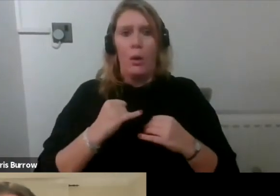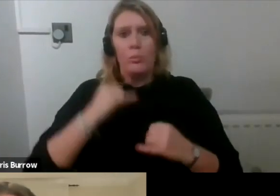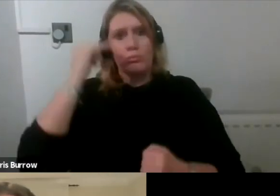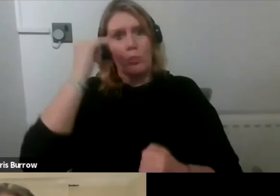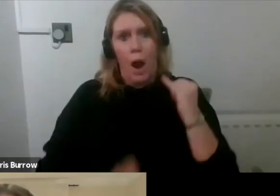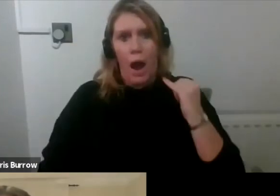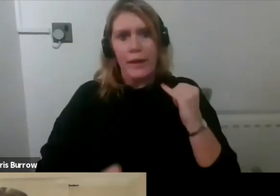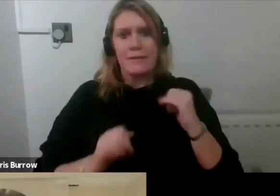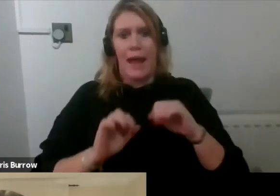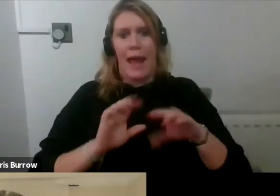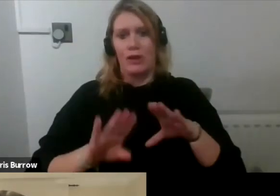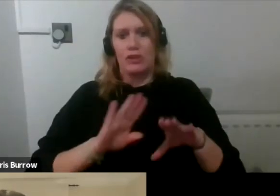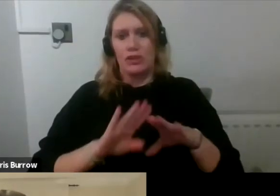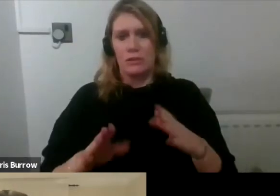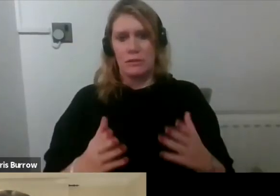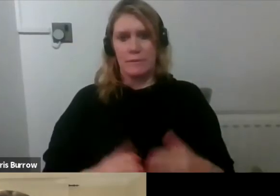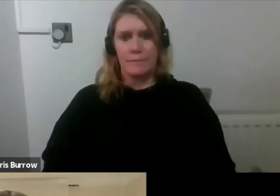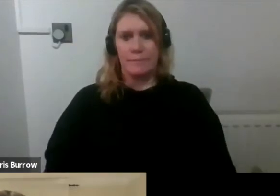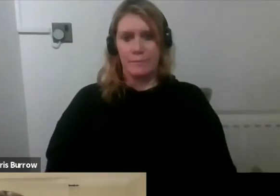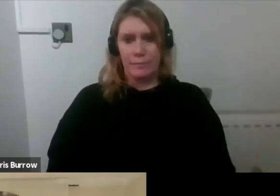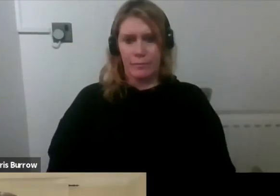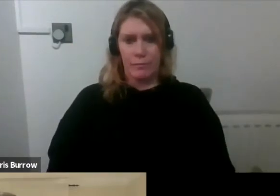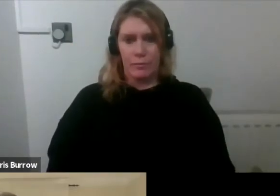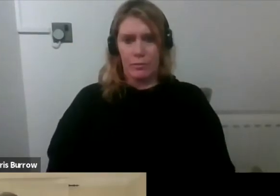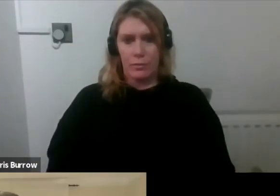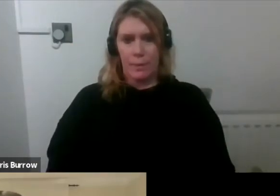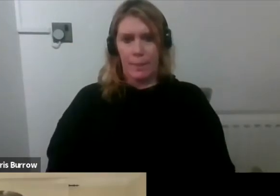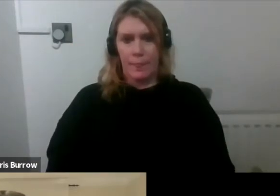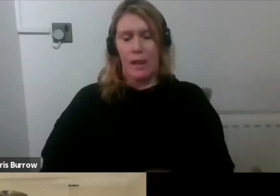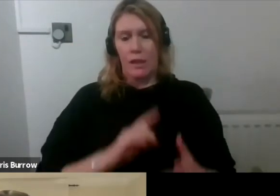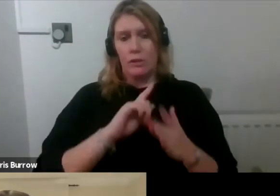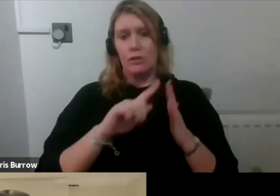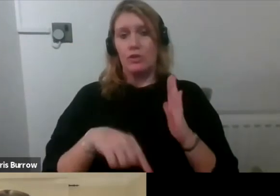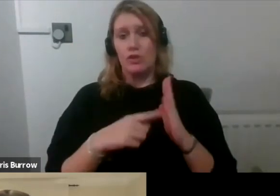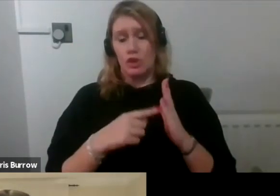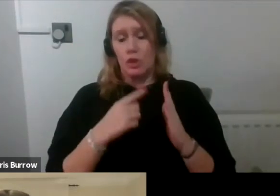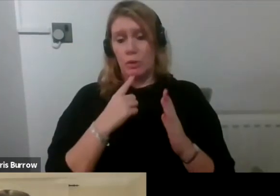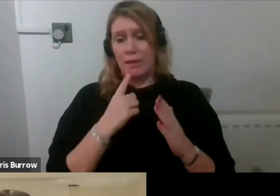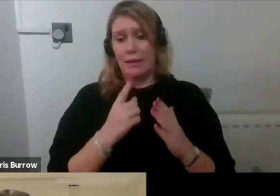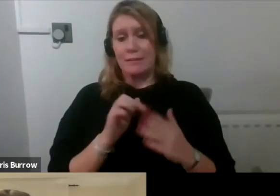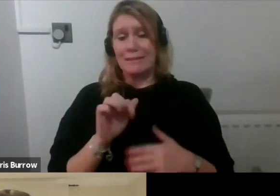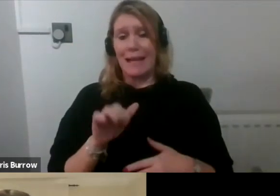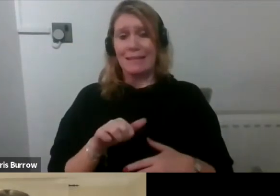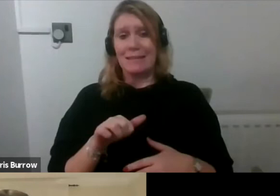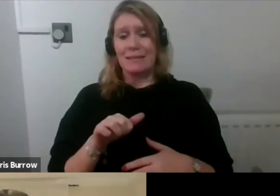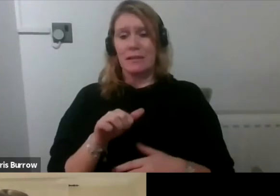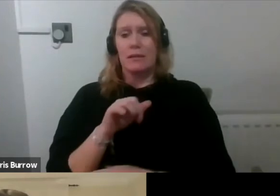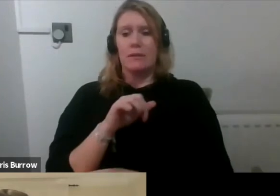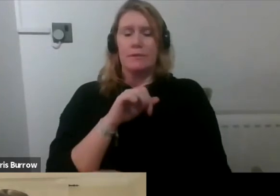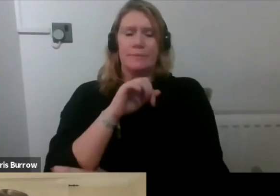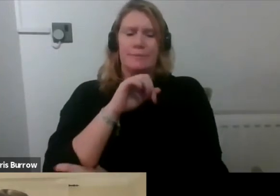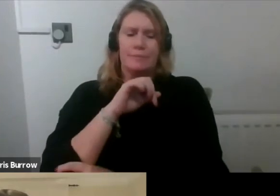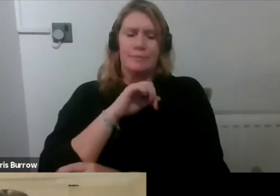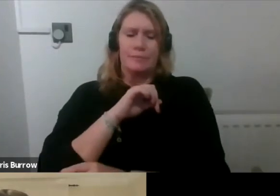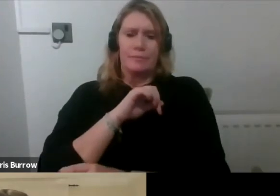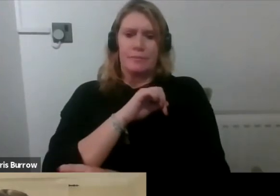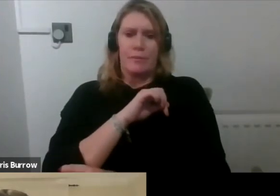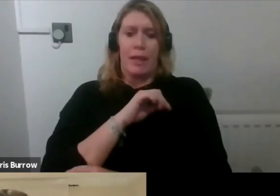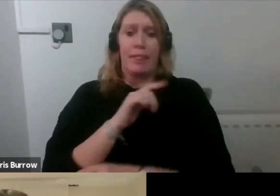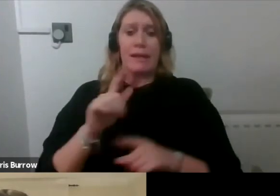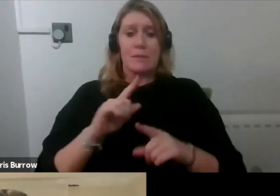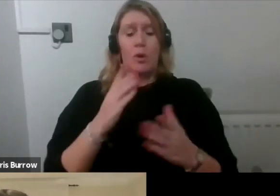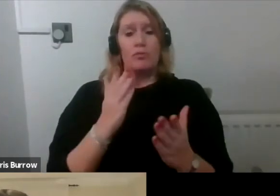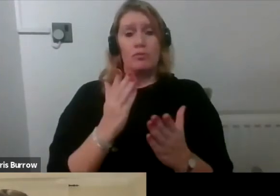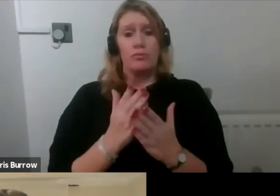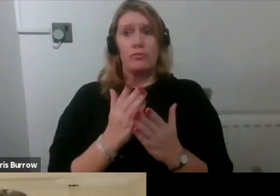their actions? Well, yes, and I think that's that's what really appeals to me about the whole thing. You know, it's a